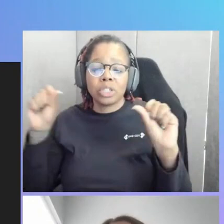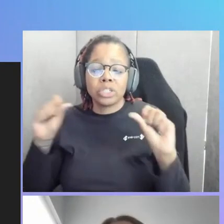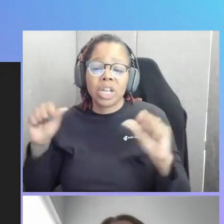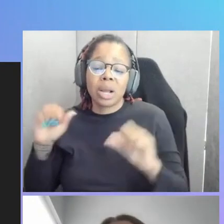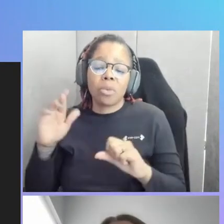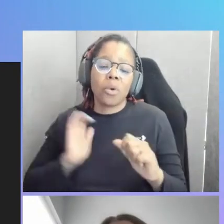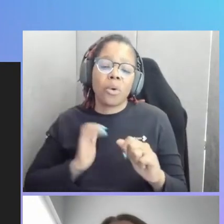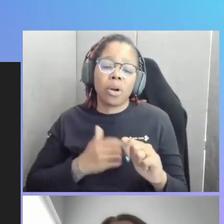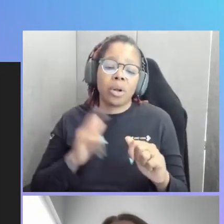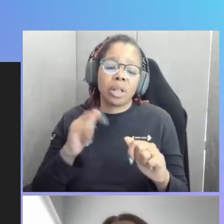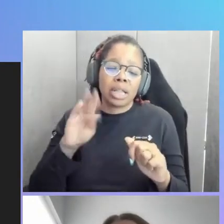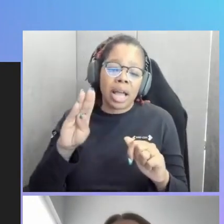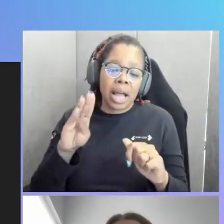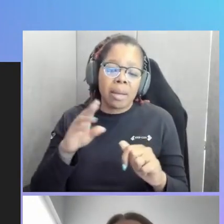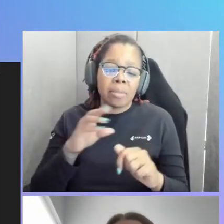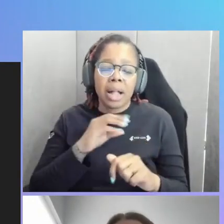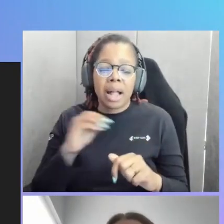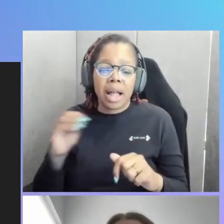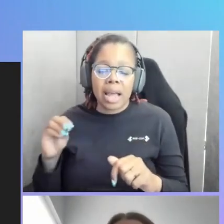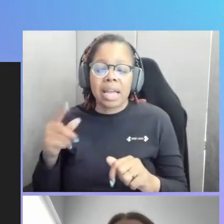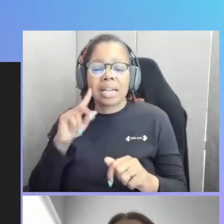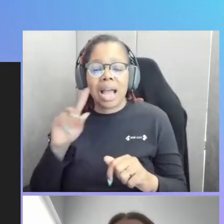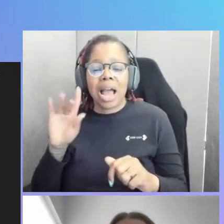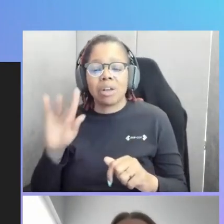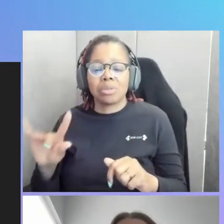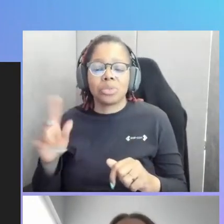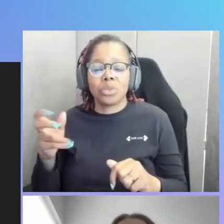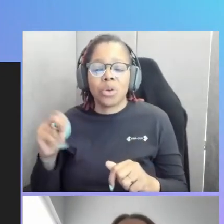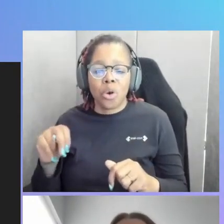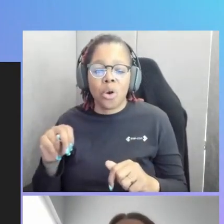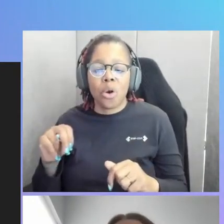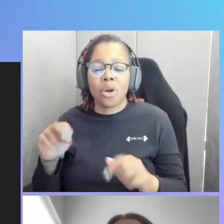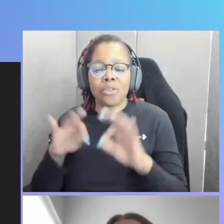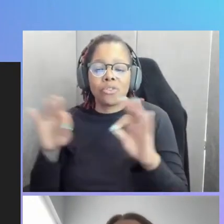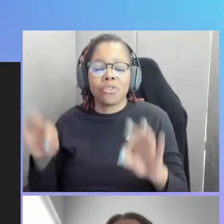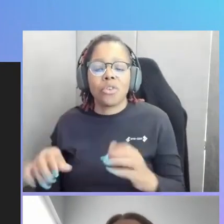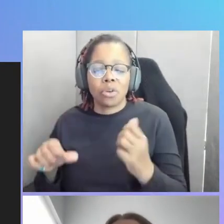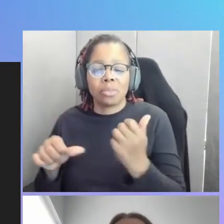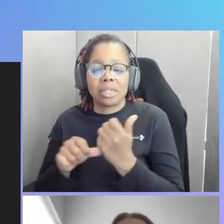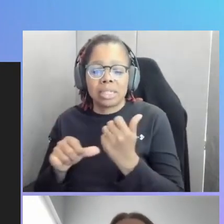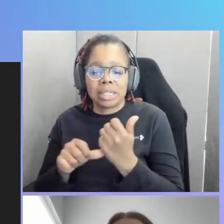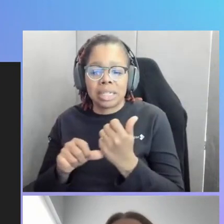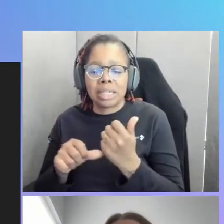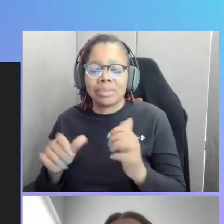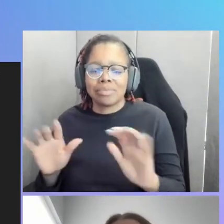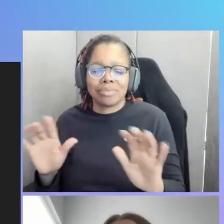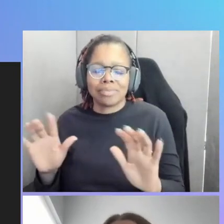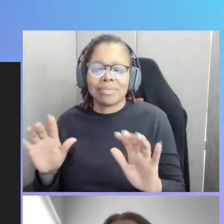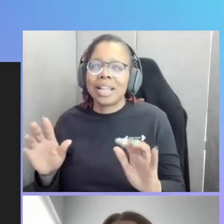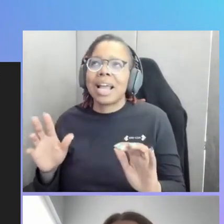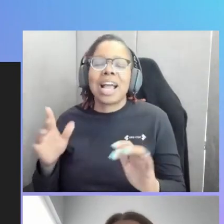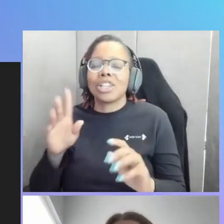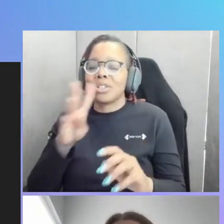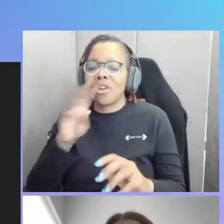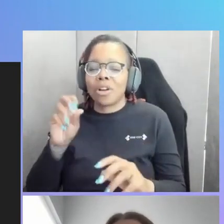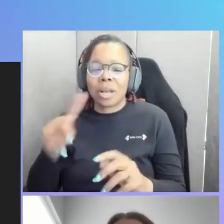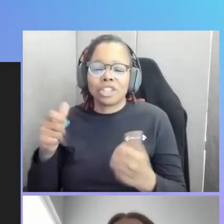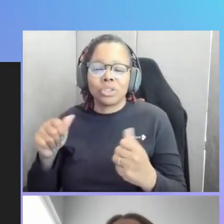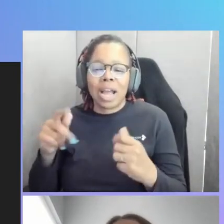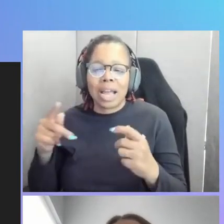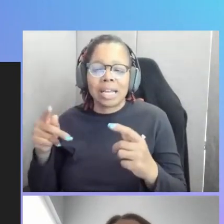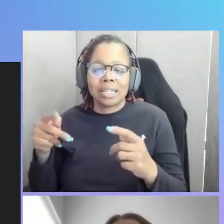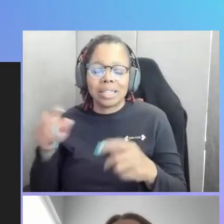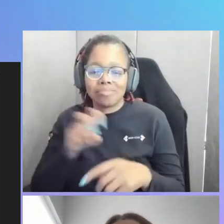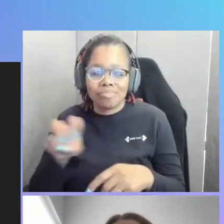lab, and I would turn on Form Assist and try to navigate using, I would turn on TalkBack, try to navigate using